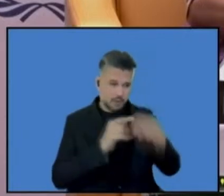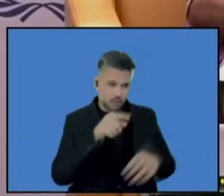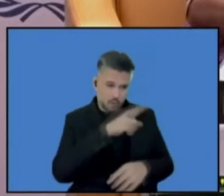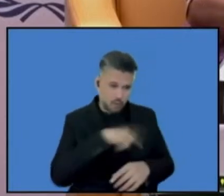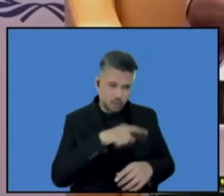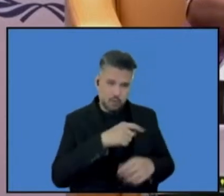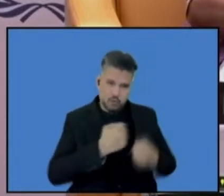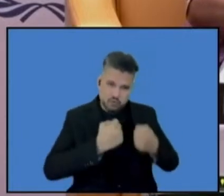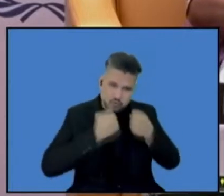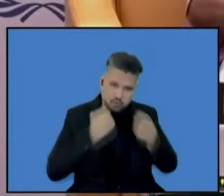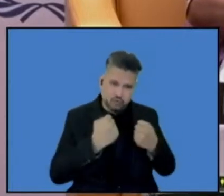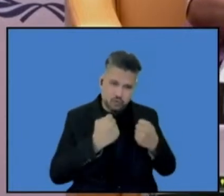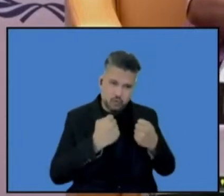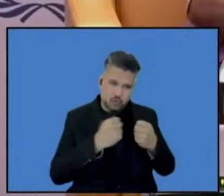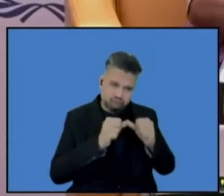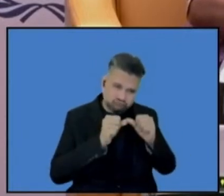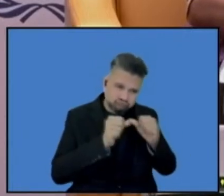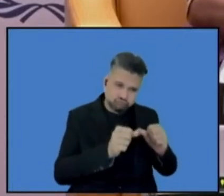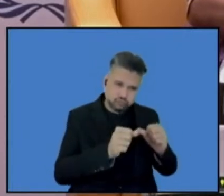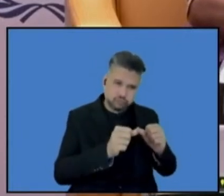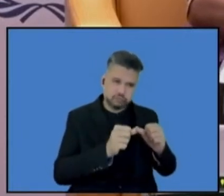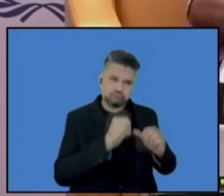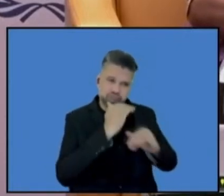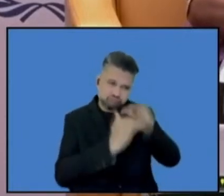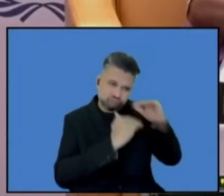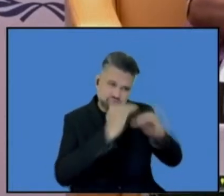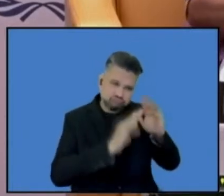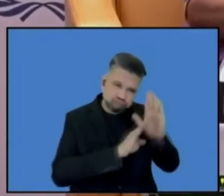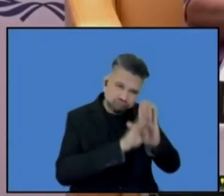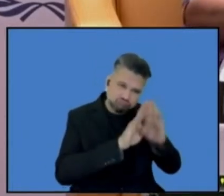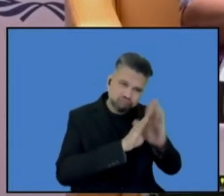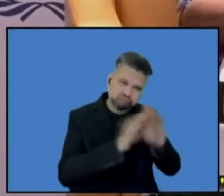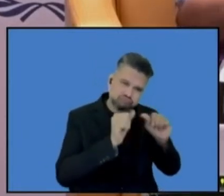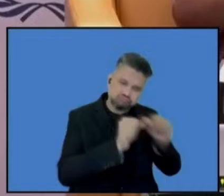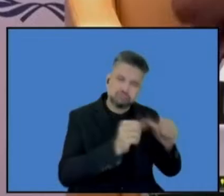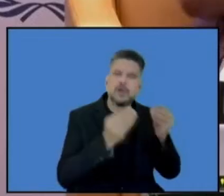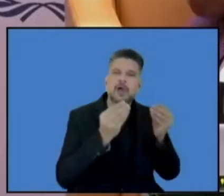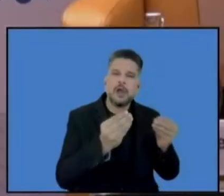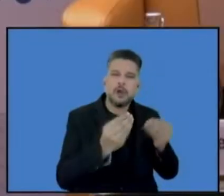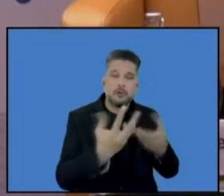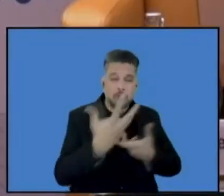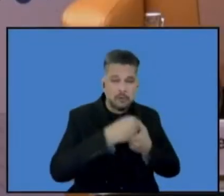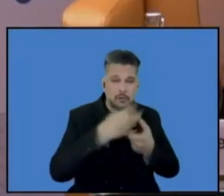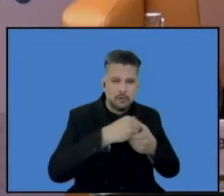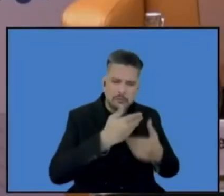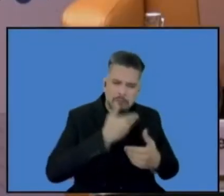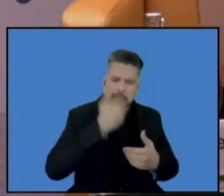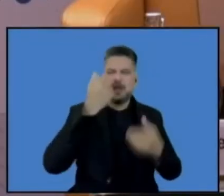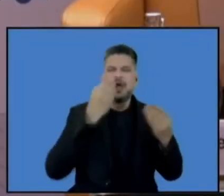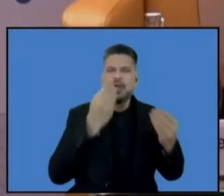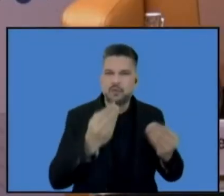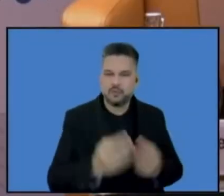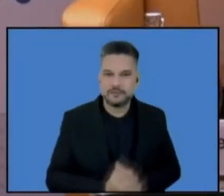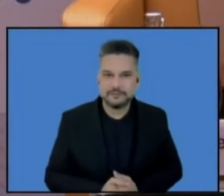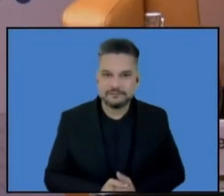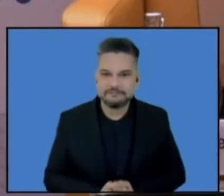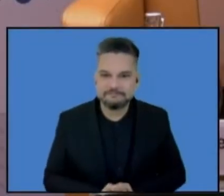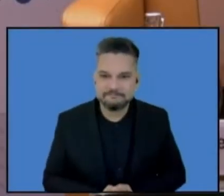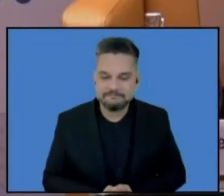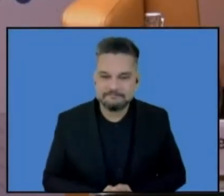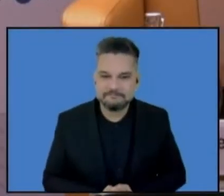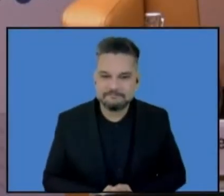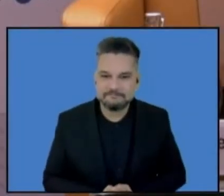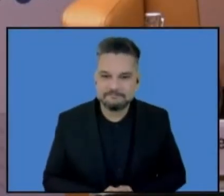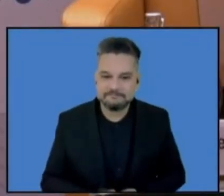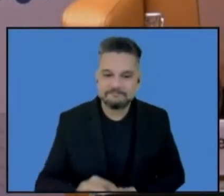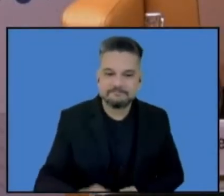stronger protections and better inclusion? Over to you, Ibu. Thank you very much, Gert, Mr.